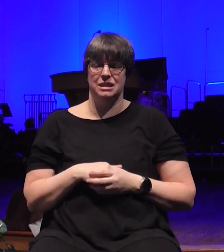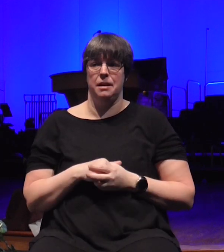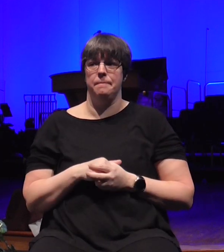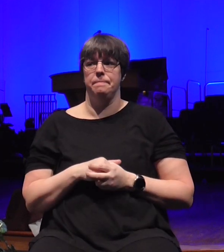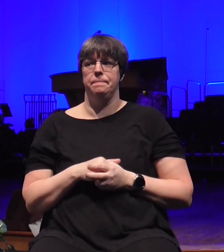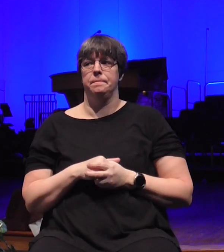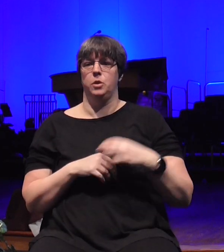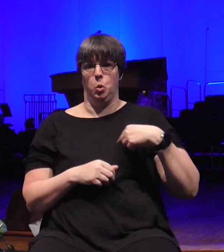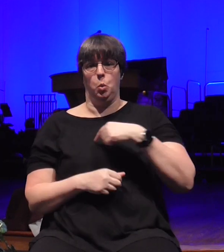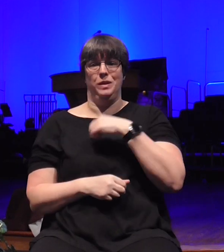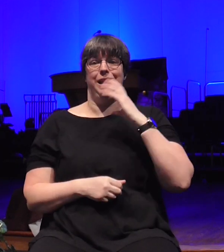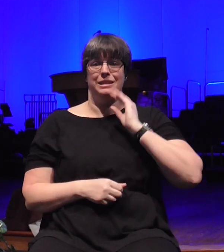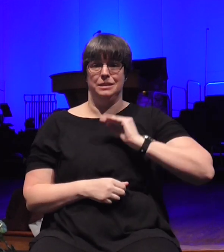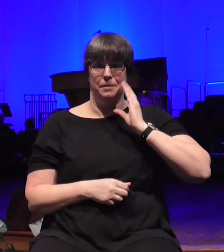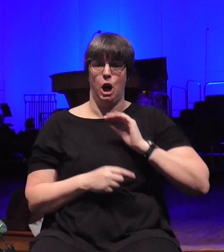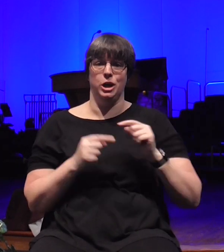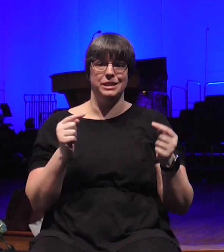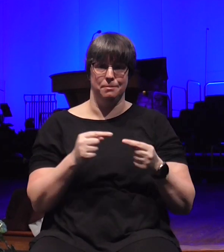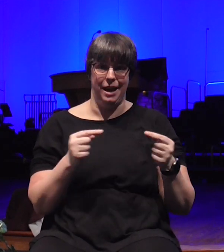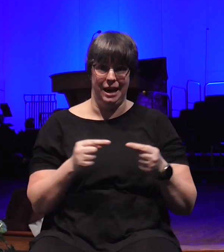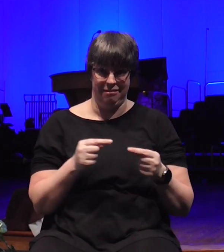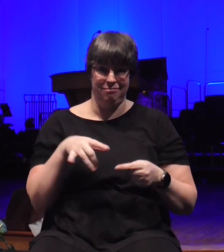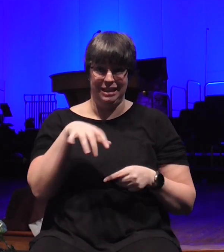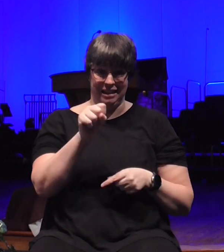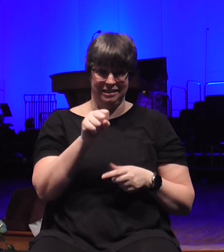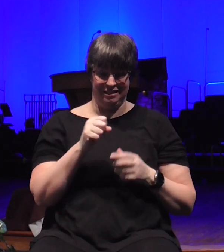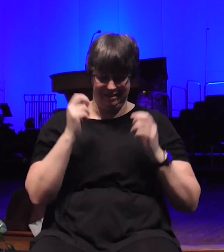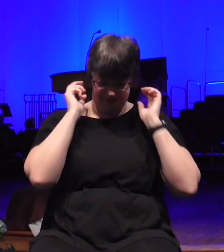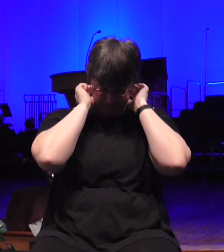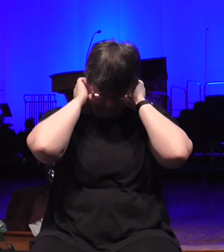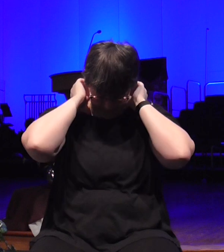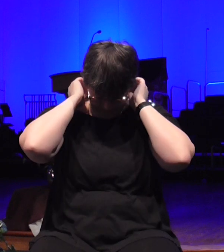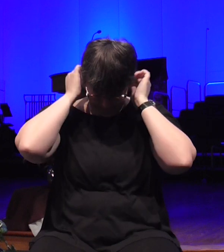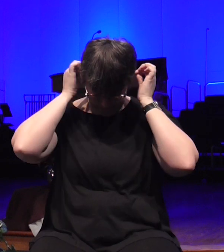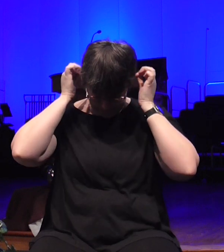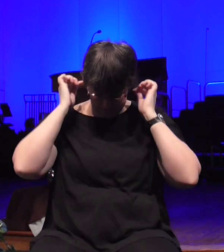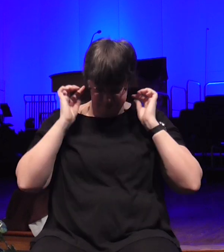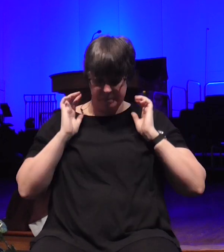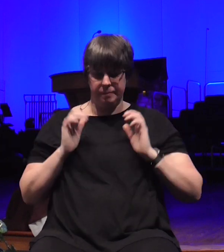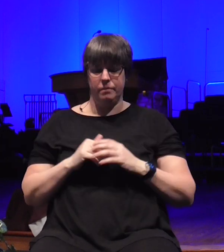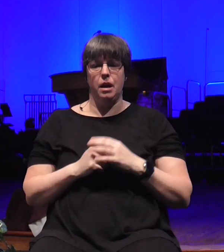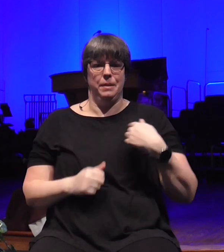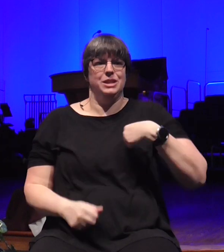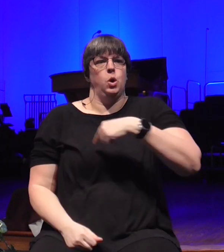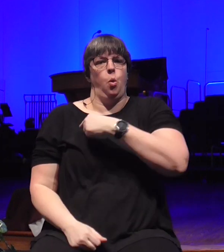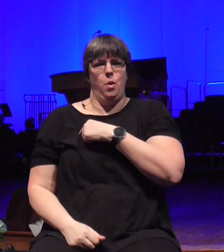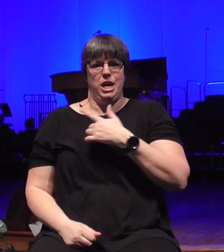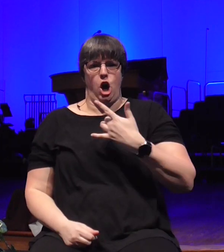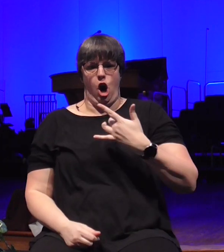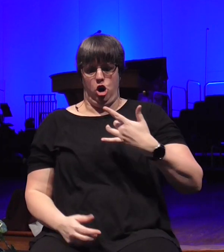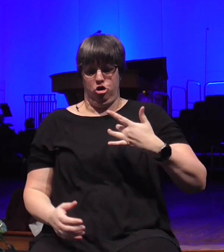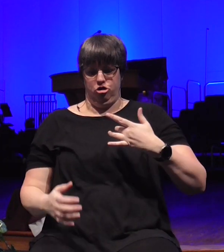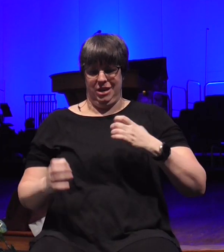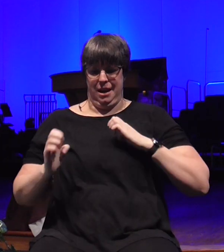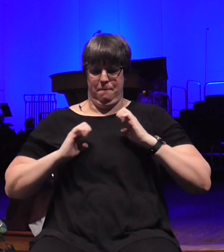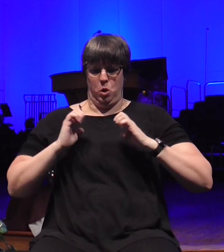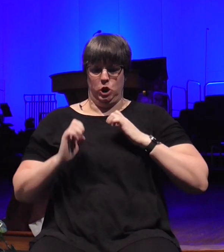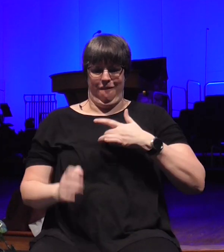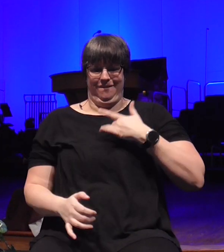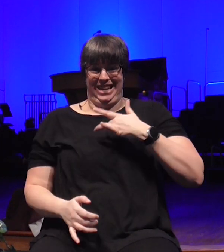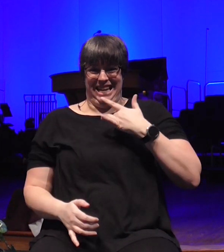We experience pain of one kind or another as human beings. That's because we're feeling beings, and it's a good